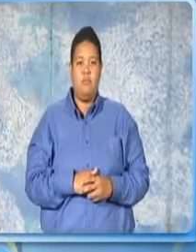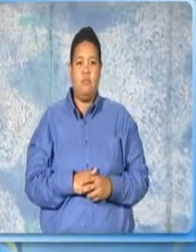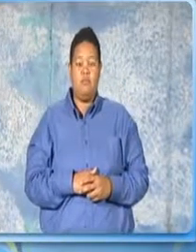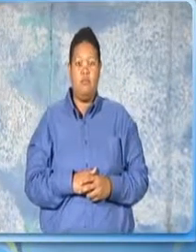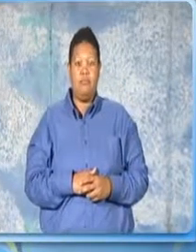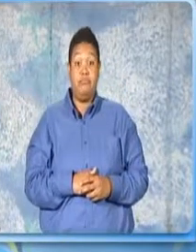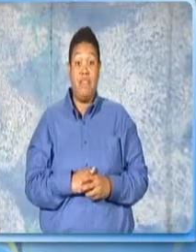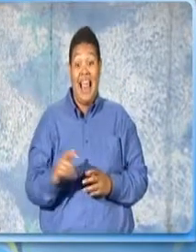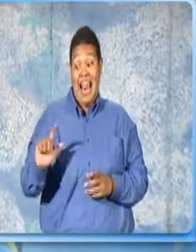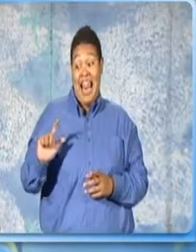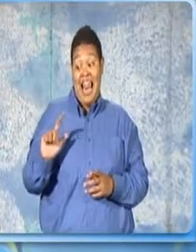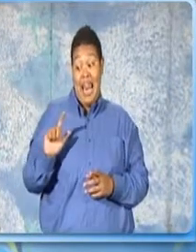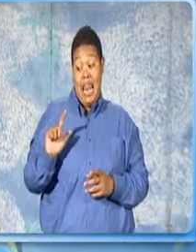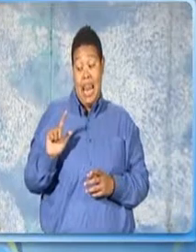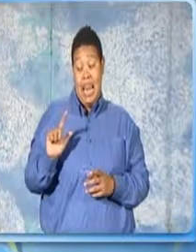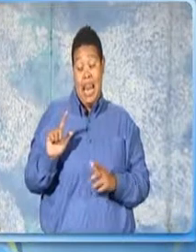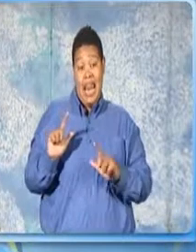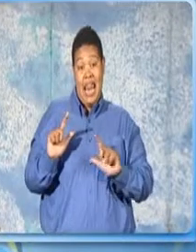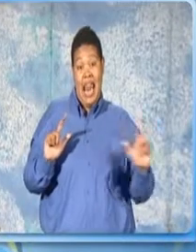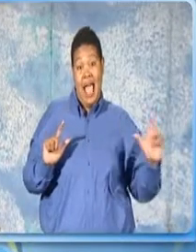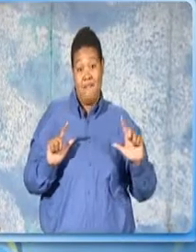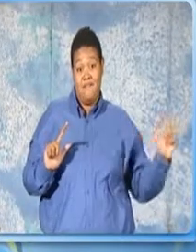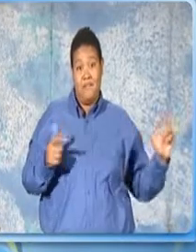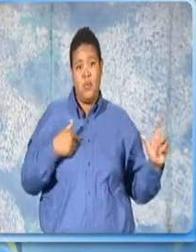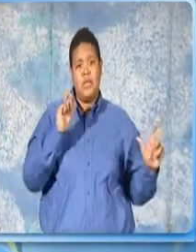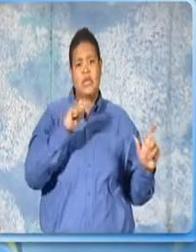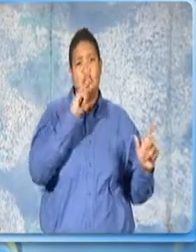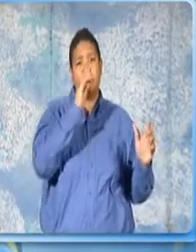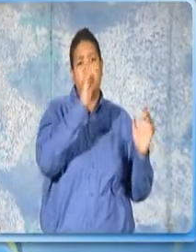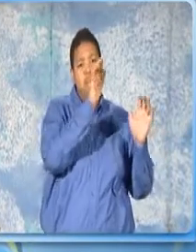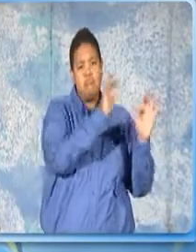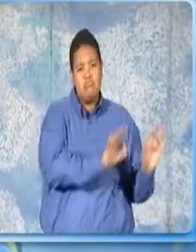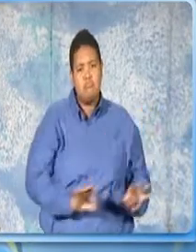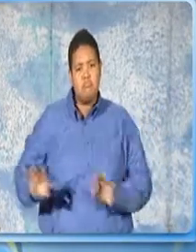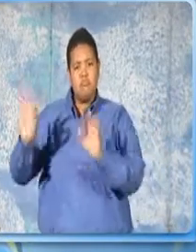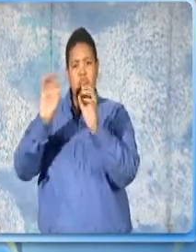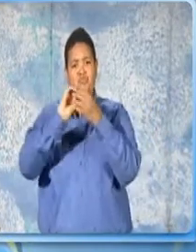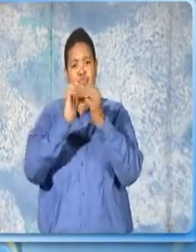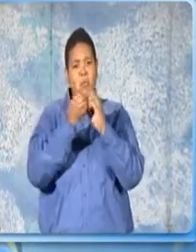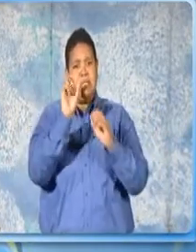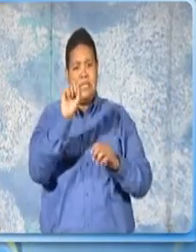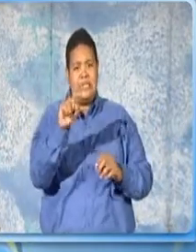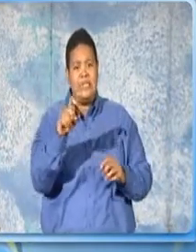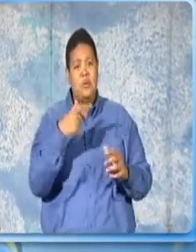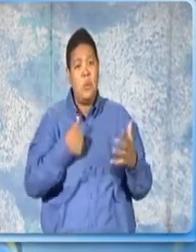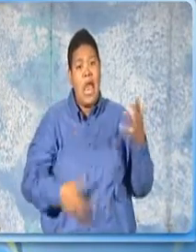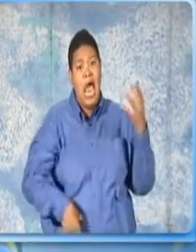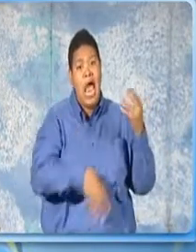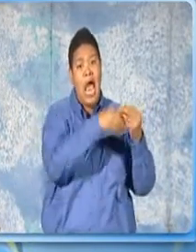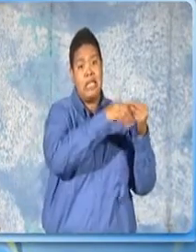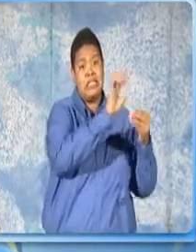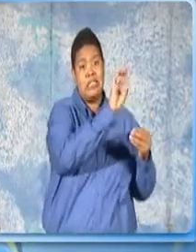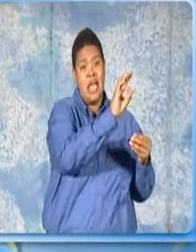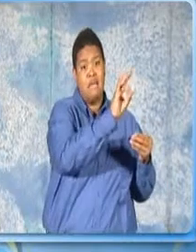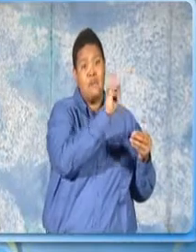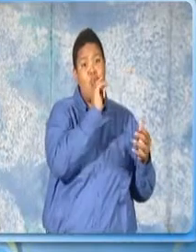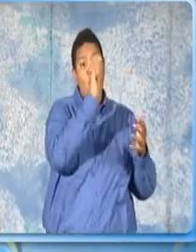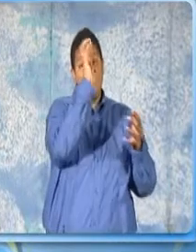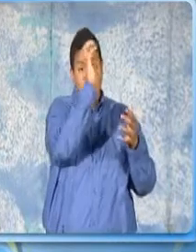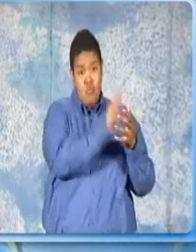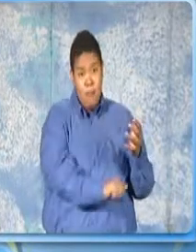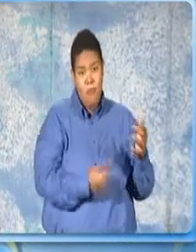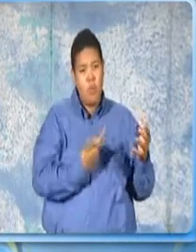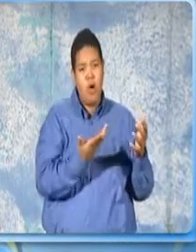On the left-hand side, we need to get rid of the numbers. We are adding 7, so to remove it,